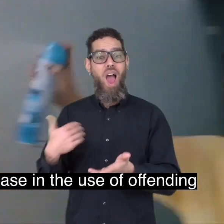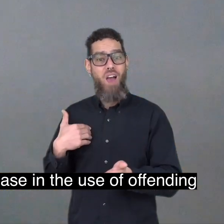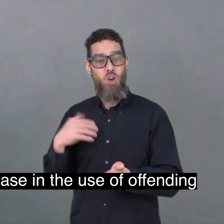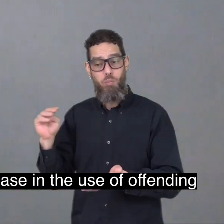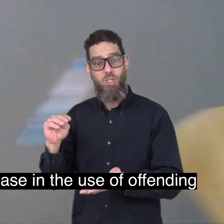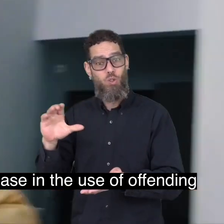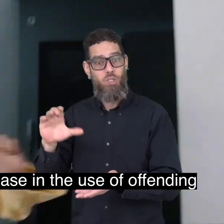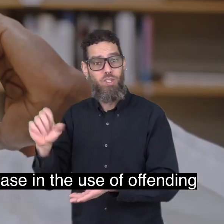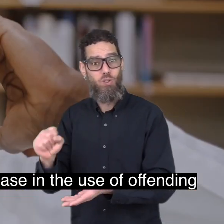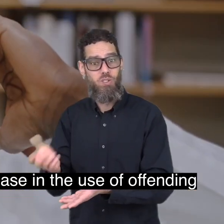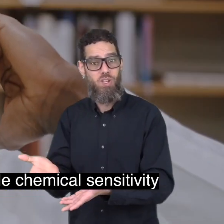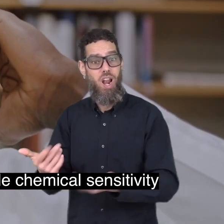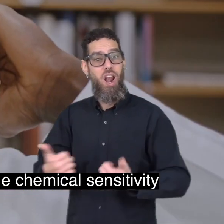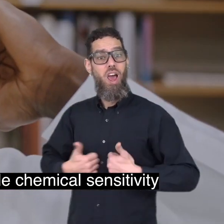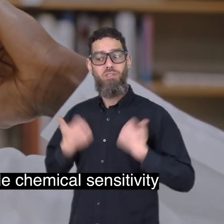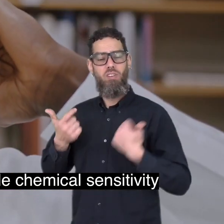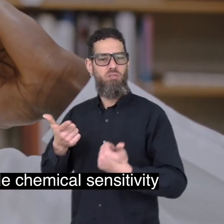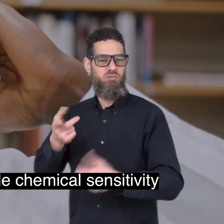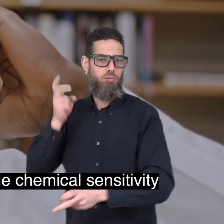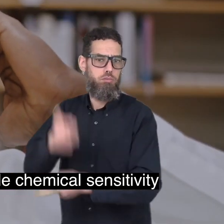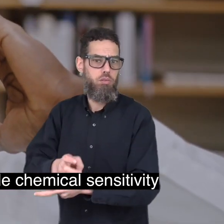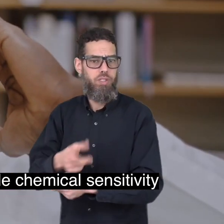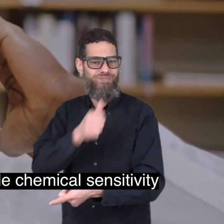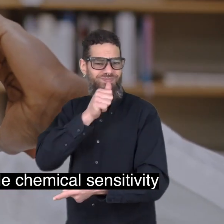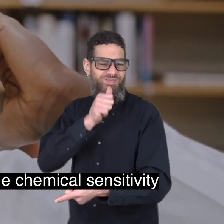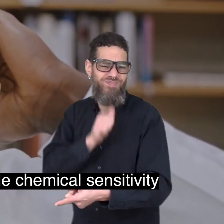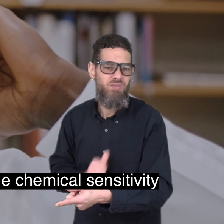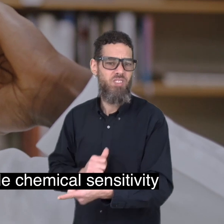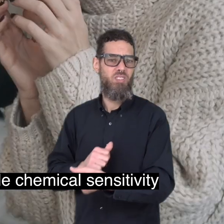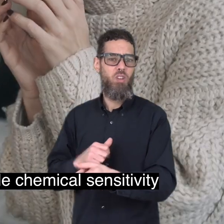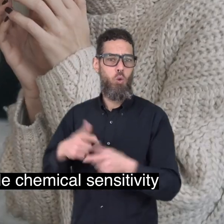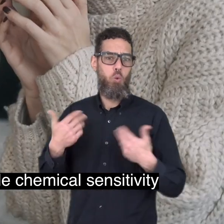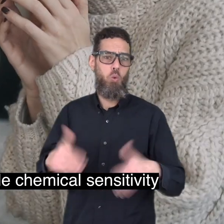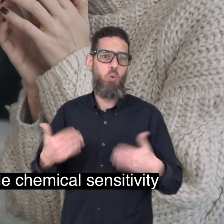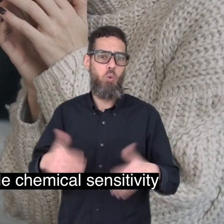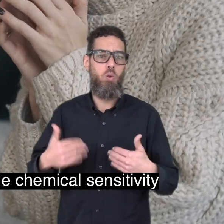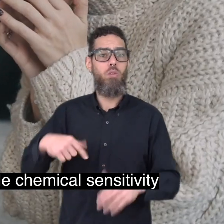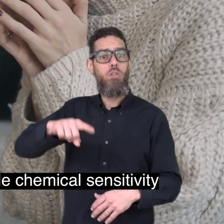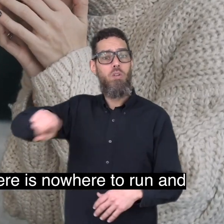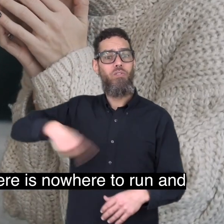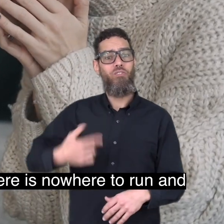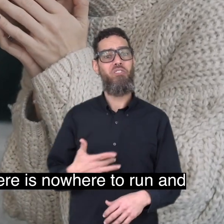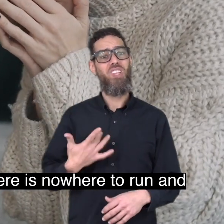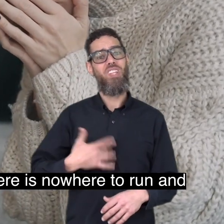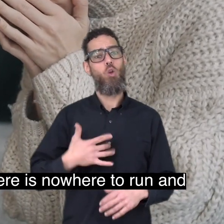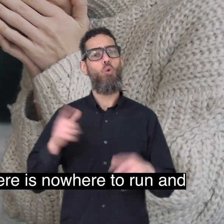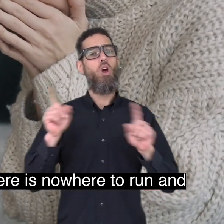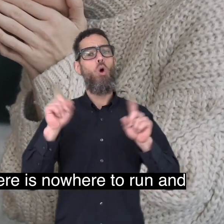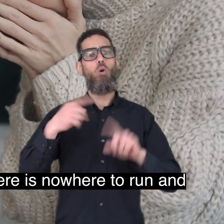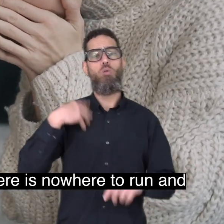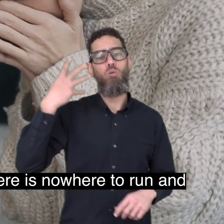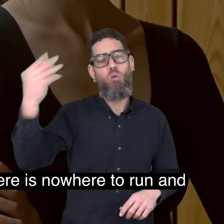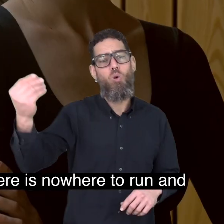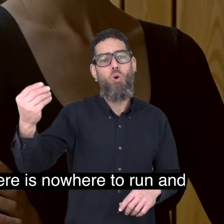These responses make the life of someone with multiple chemical sensitivity unbearable. It is a common feeling among individuals